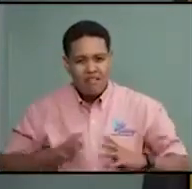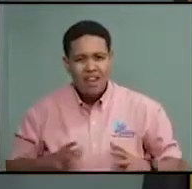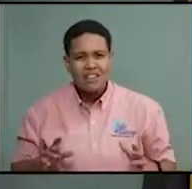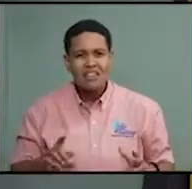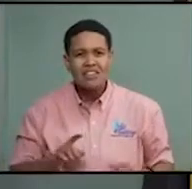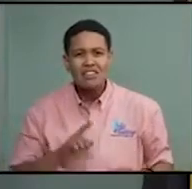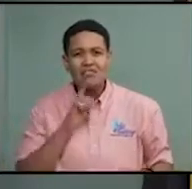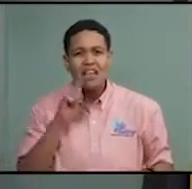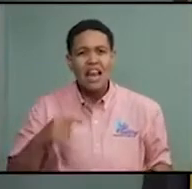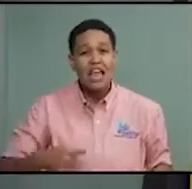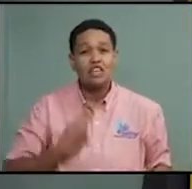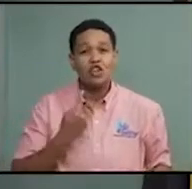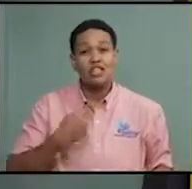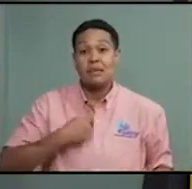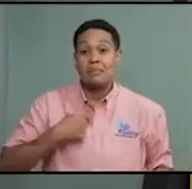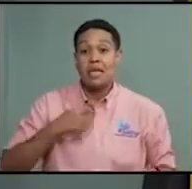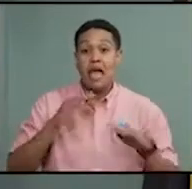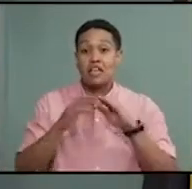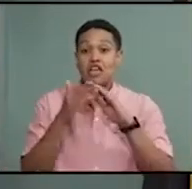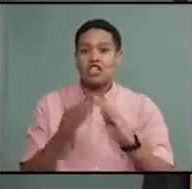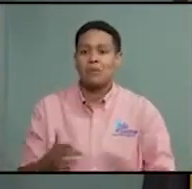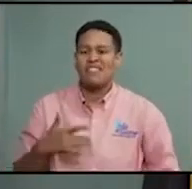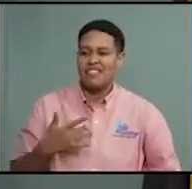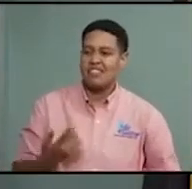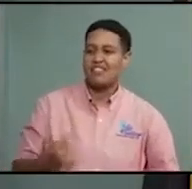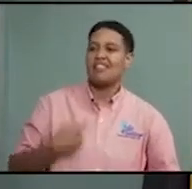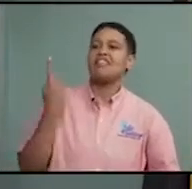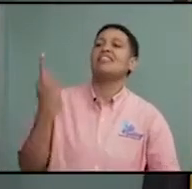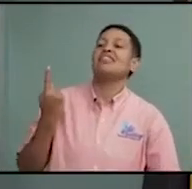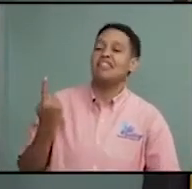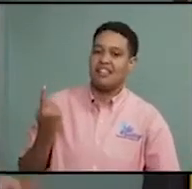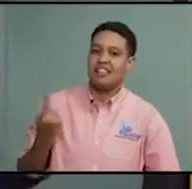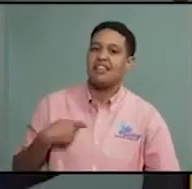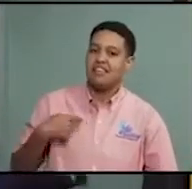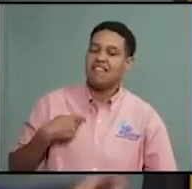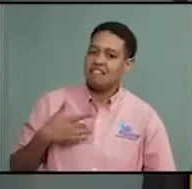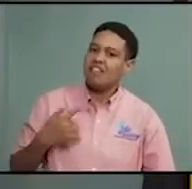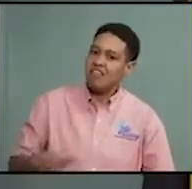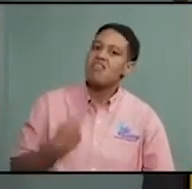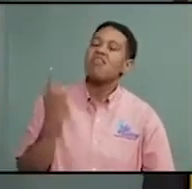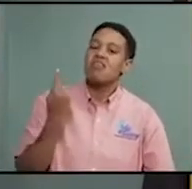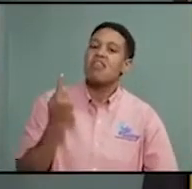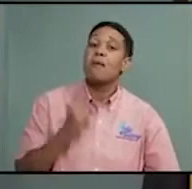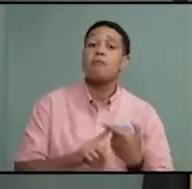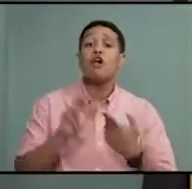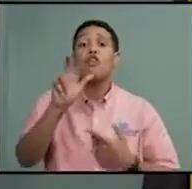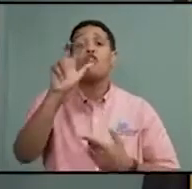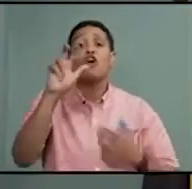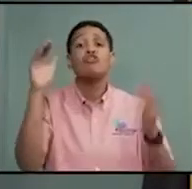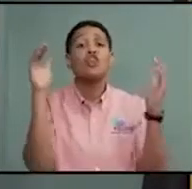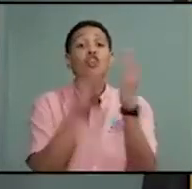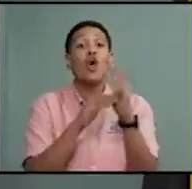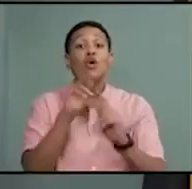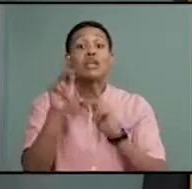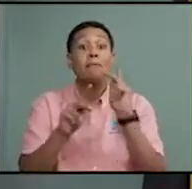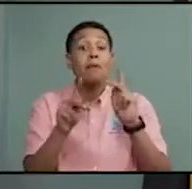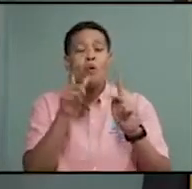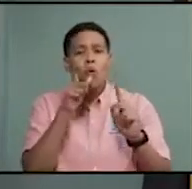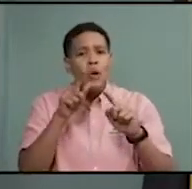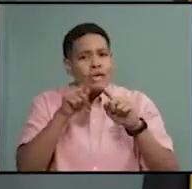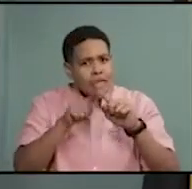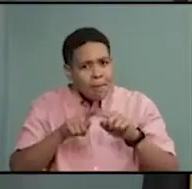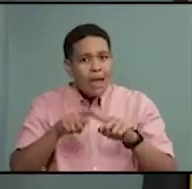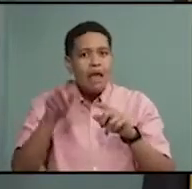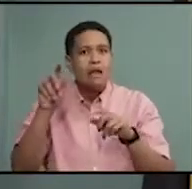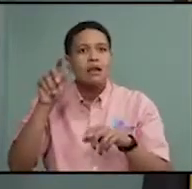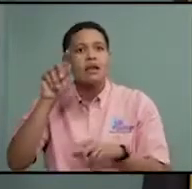greatest insult to me as a Jamaican and to the 300,000 people who depend on the